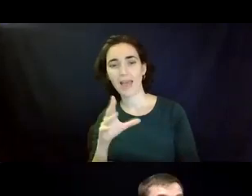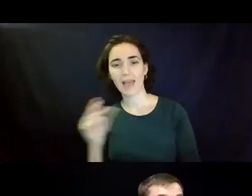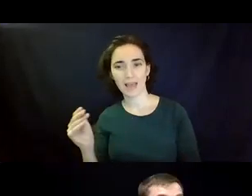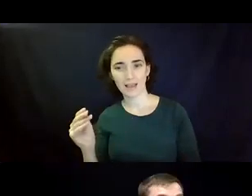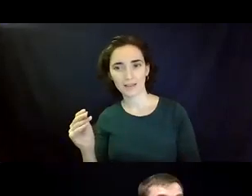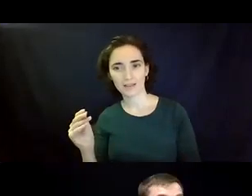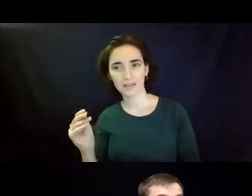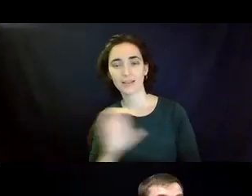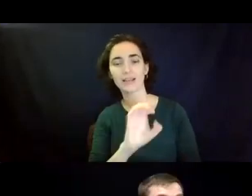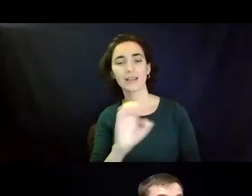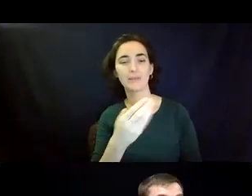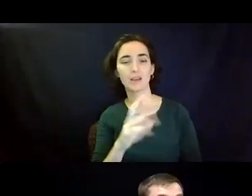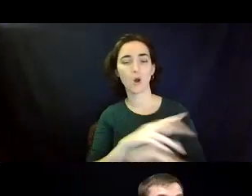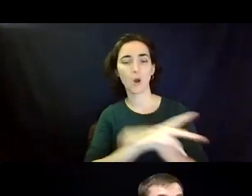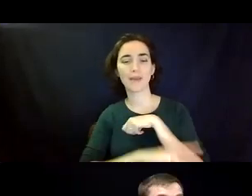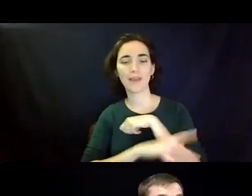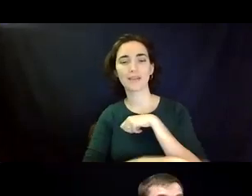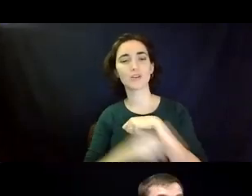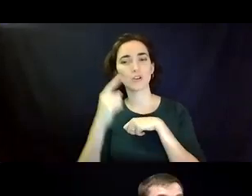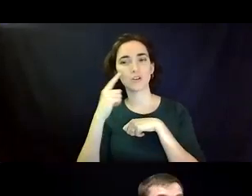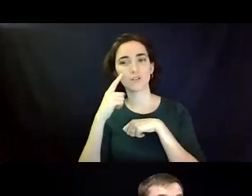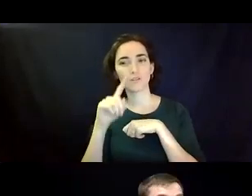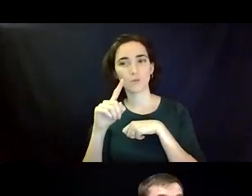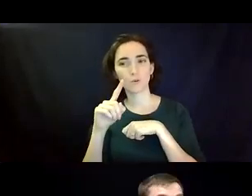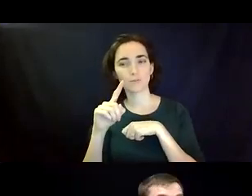East Baton Rouge Parish for COVID-19